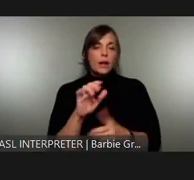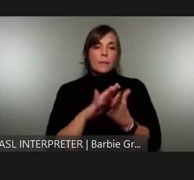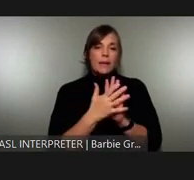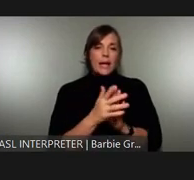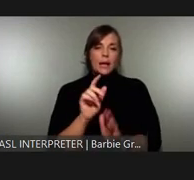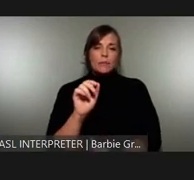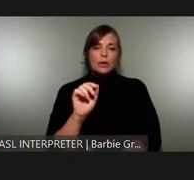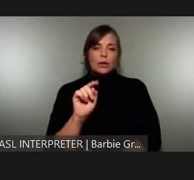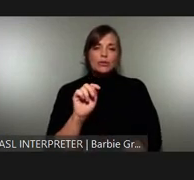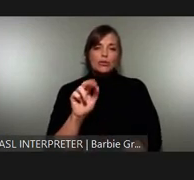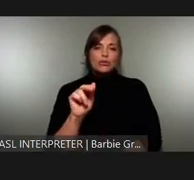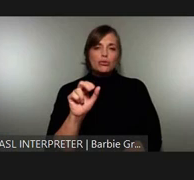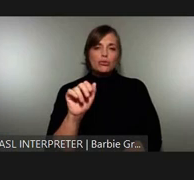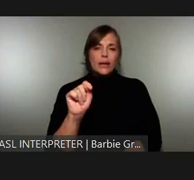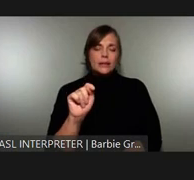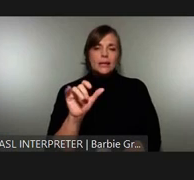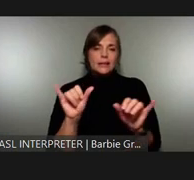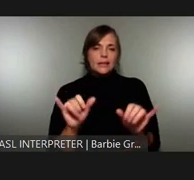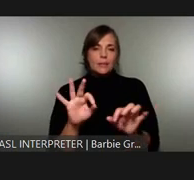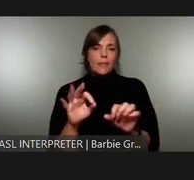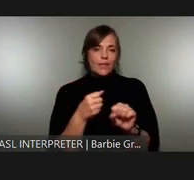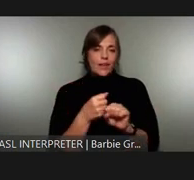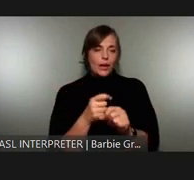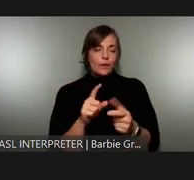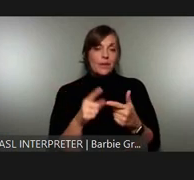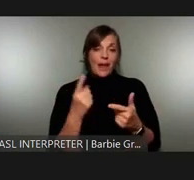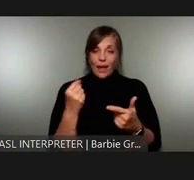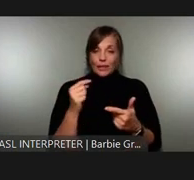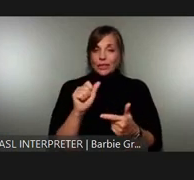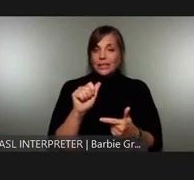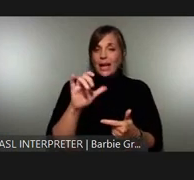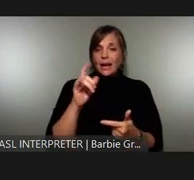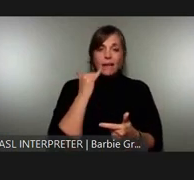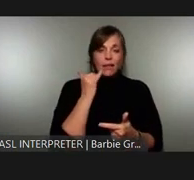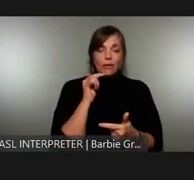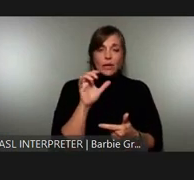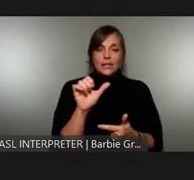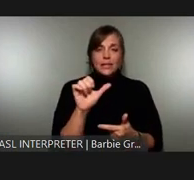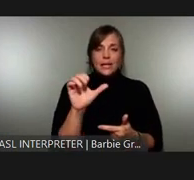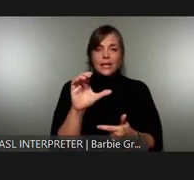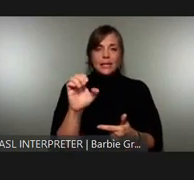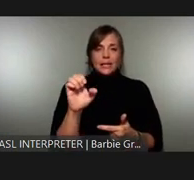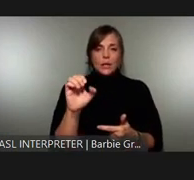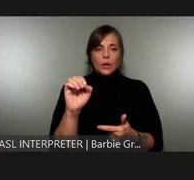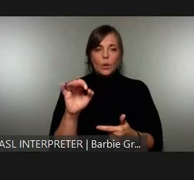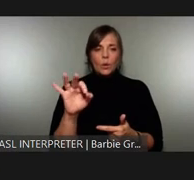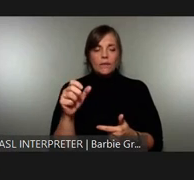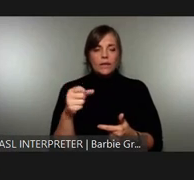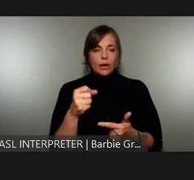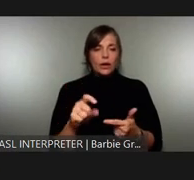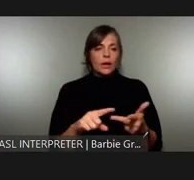of the Year. This past year in Sacramento, the CEO of the Year for